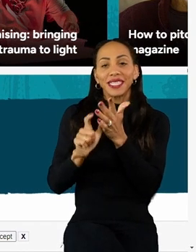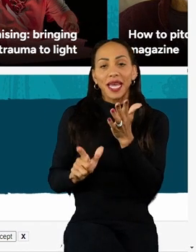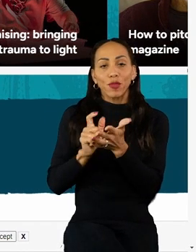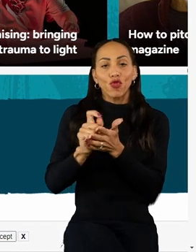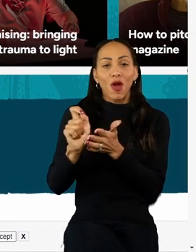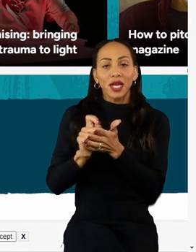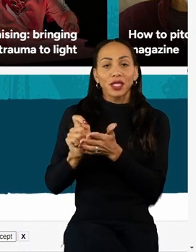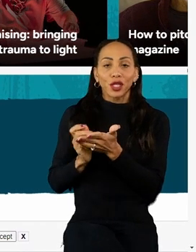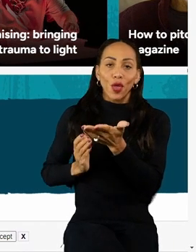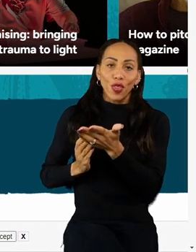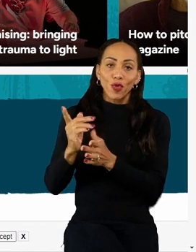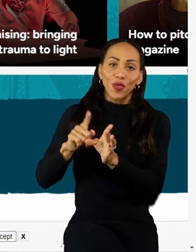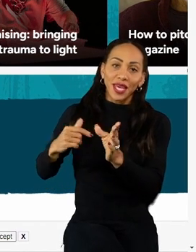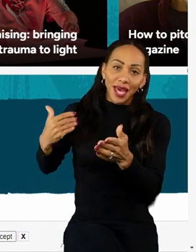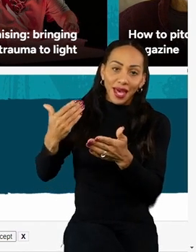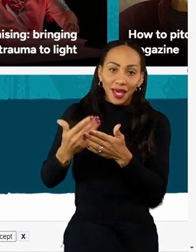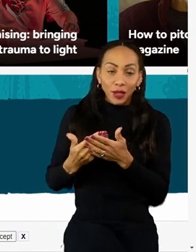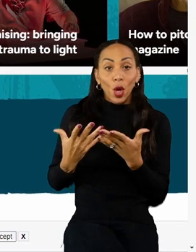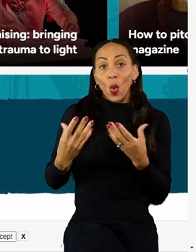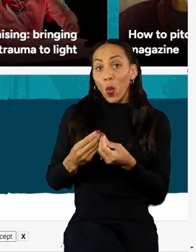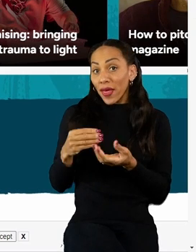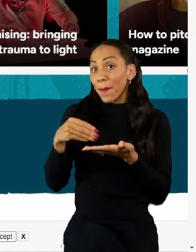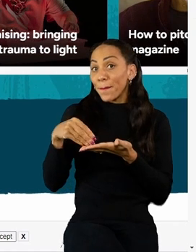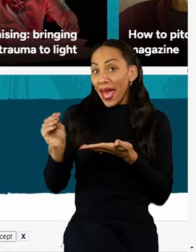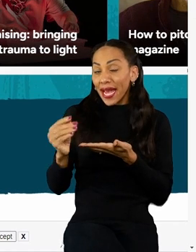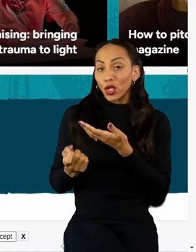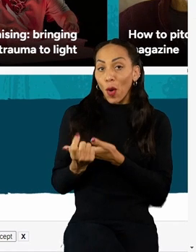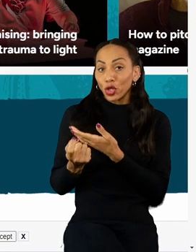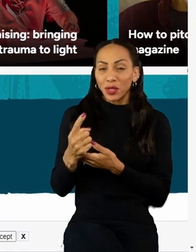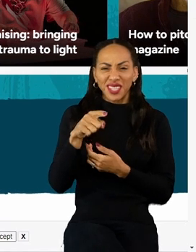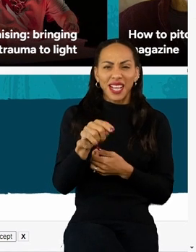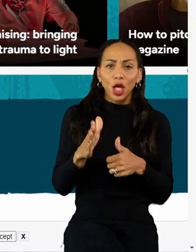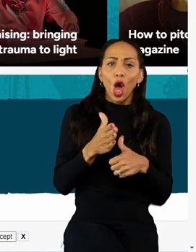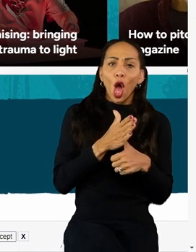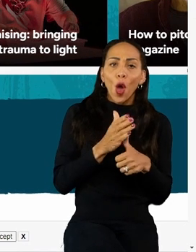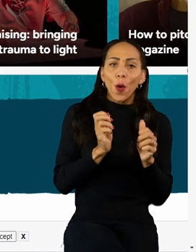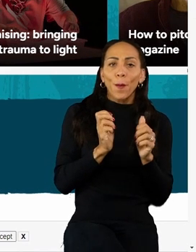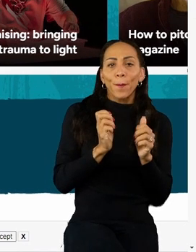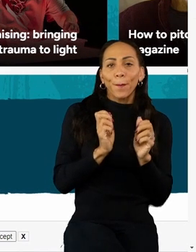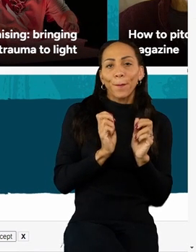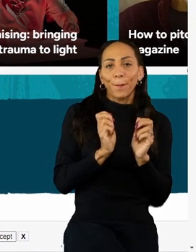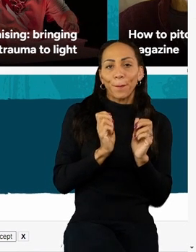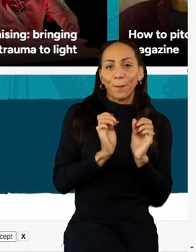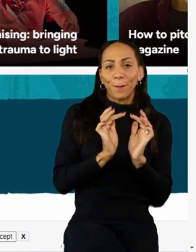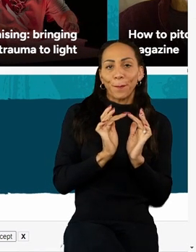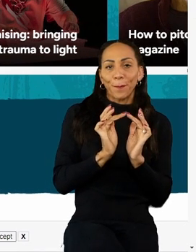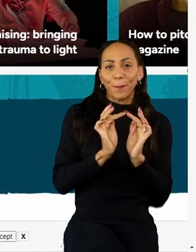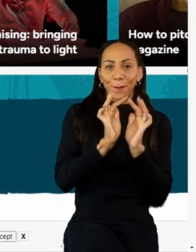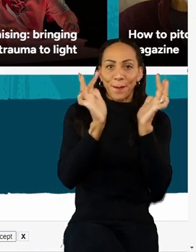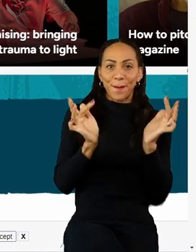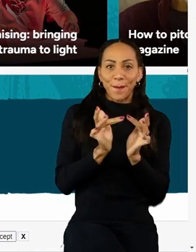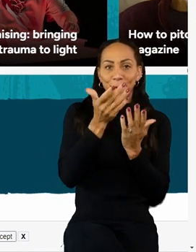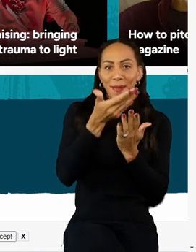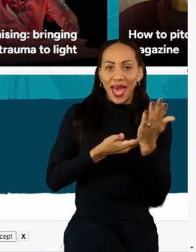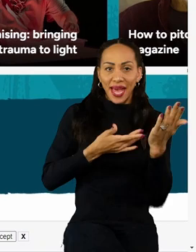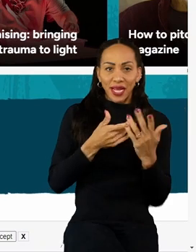with over 100 creatives and disabled writers throughout each year with paid opportunities. So this is